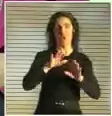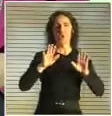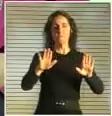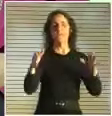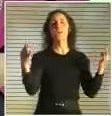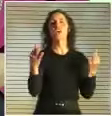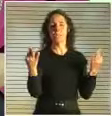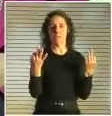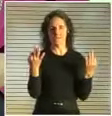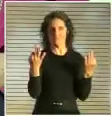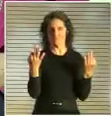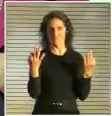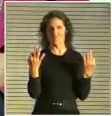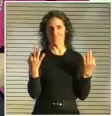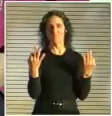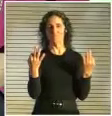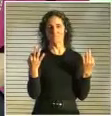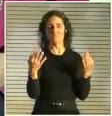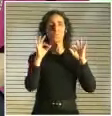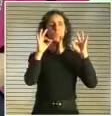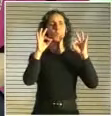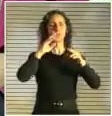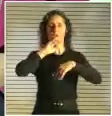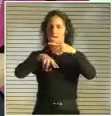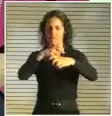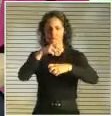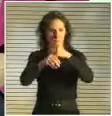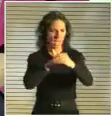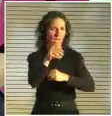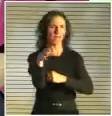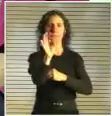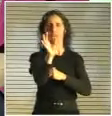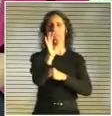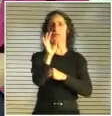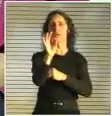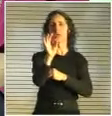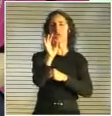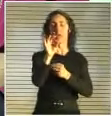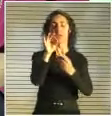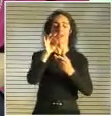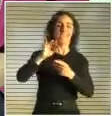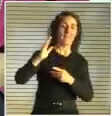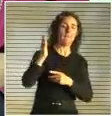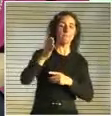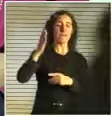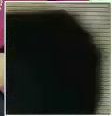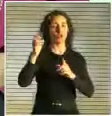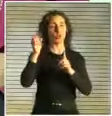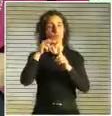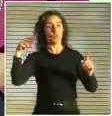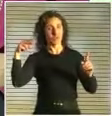4 cycles, the impact of those interior furnishings from a carbon footprint standpoint is as great, if not